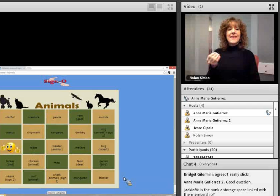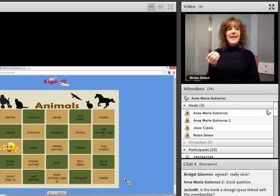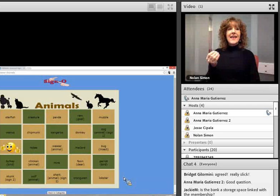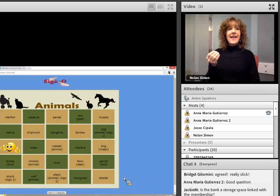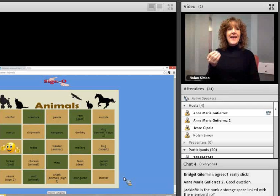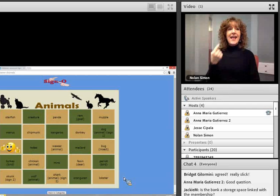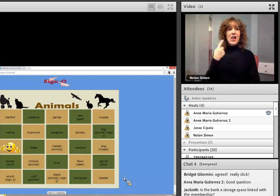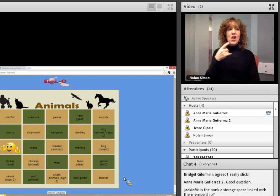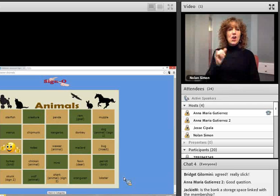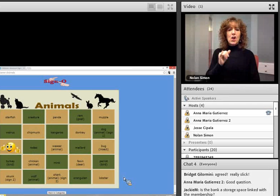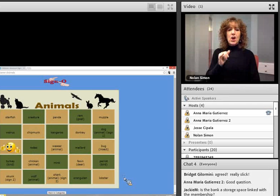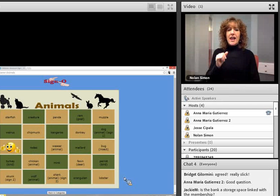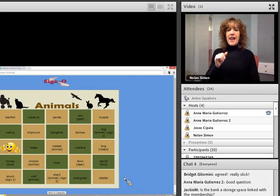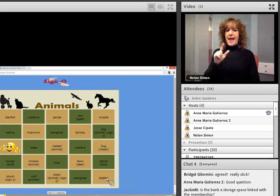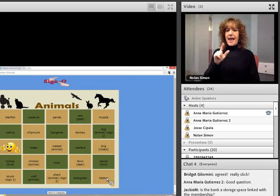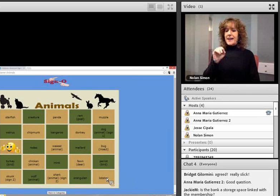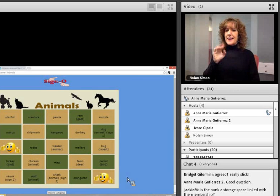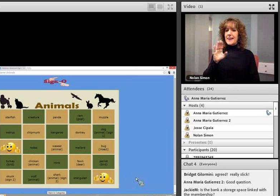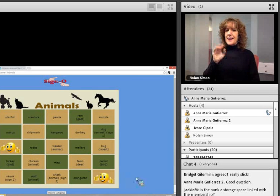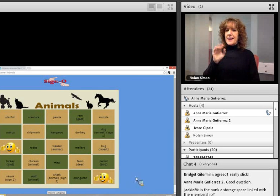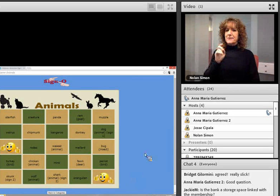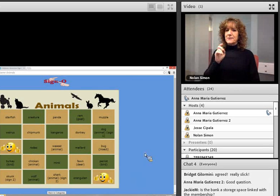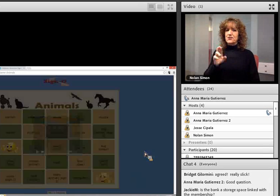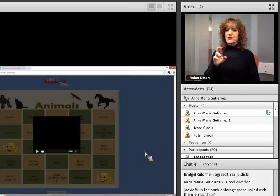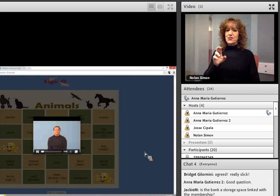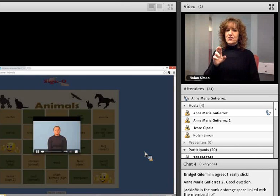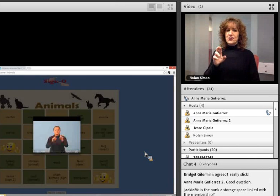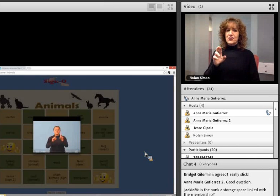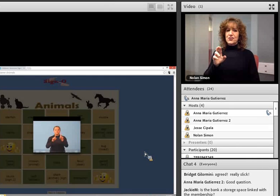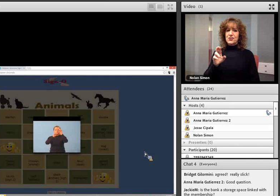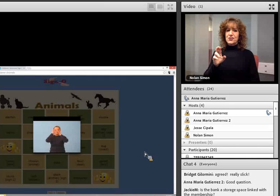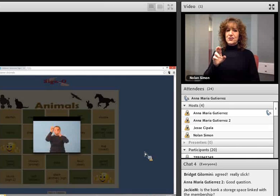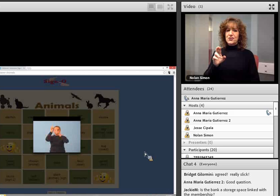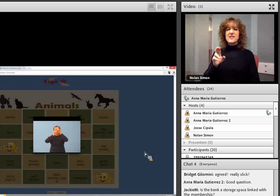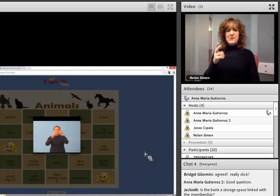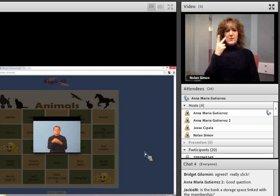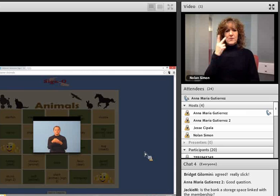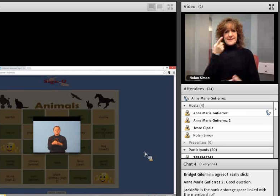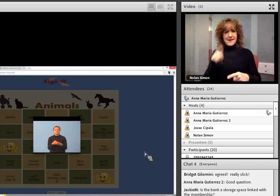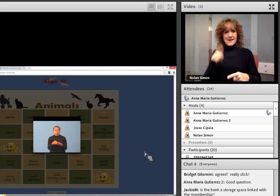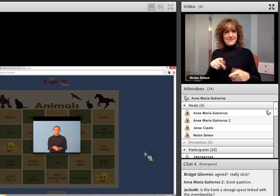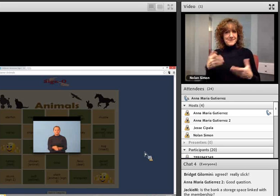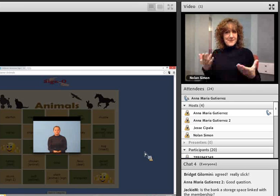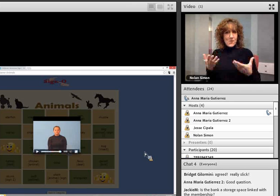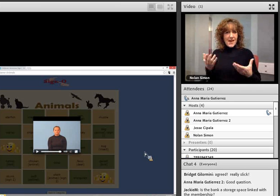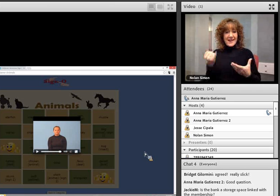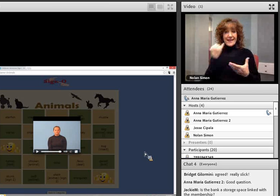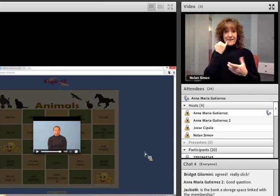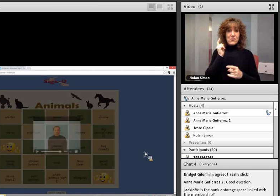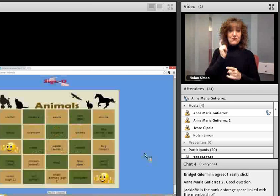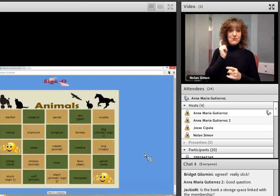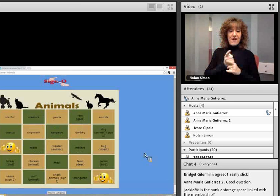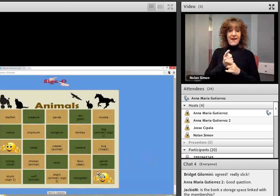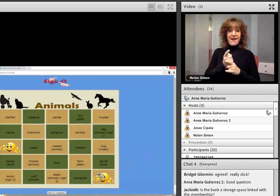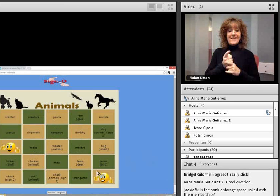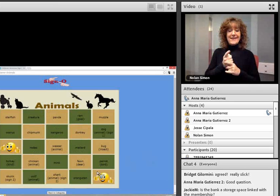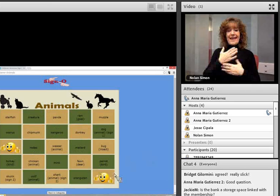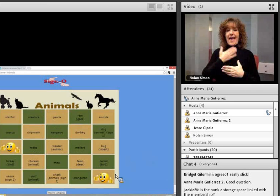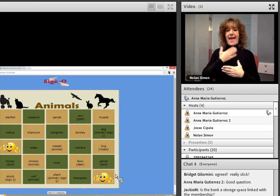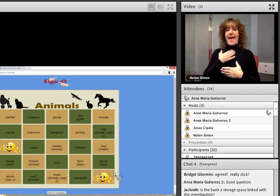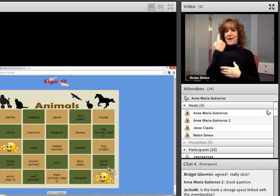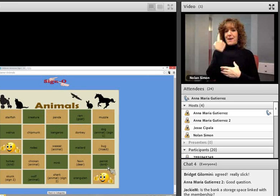And that looked like lobster. So you see what happens is that if you're correct, you get a happy